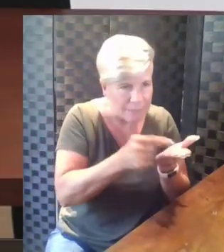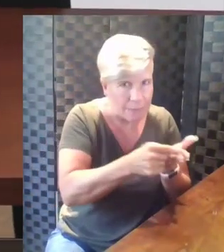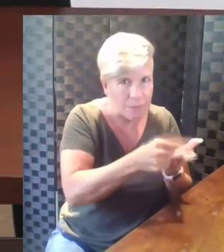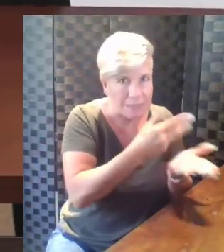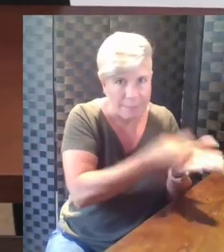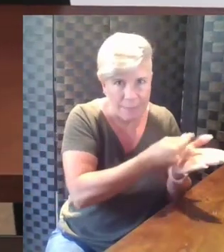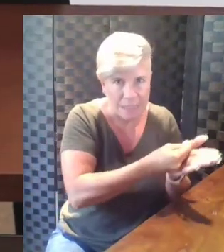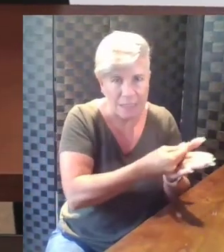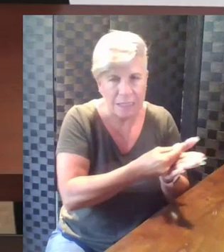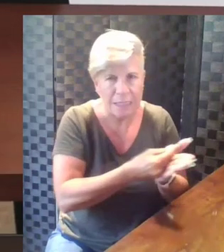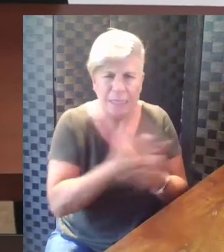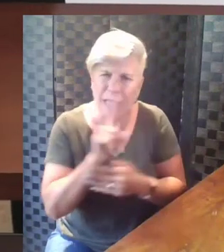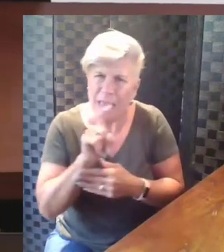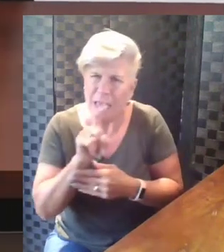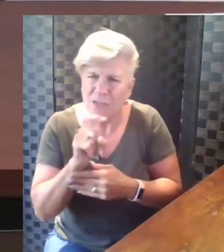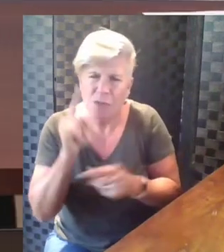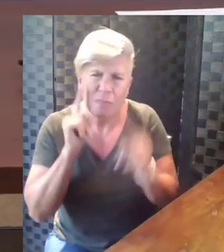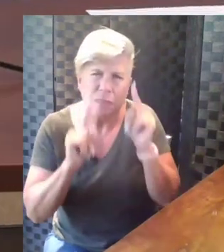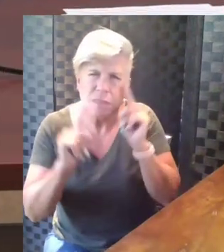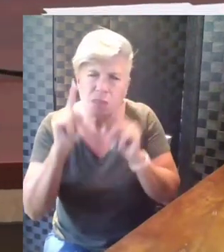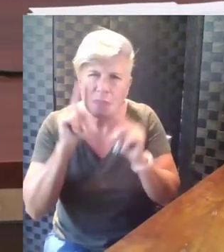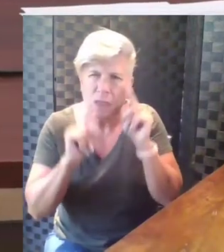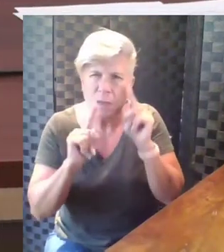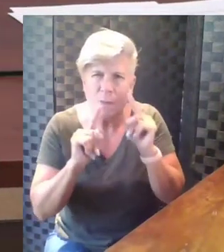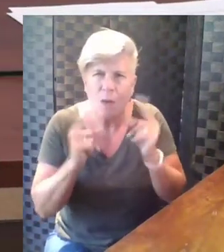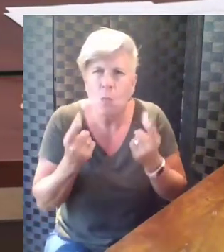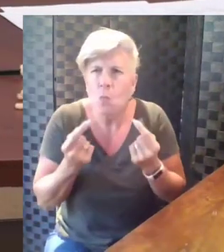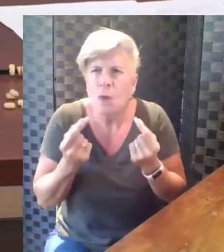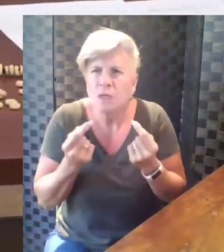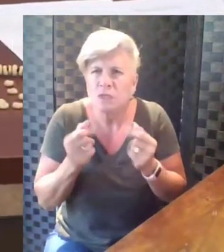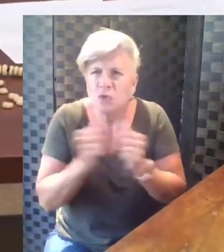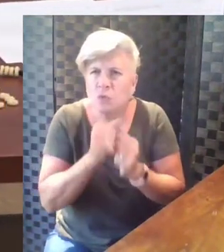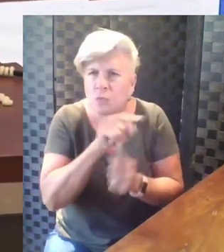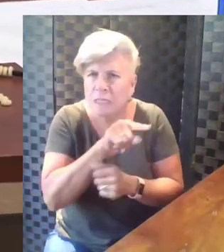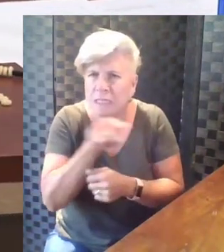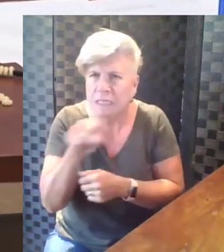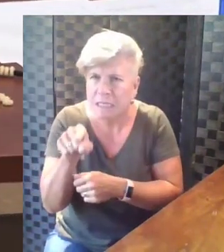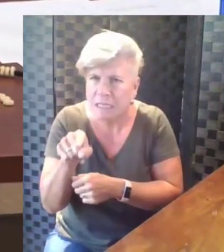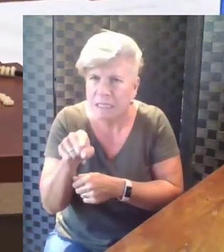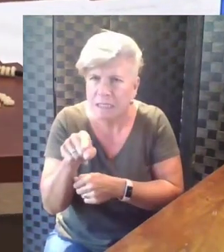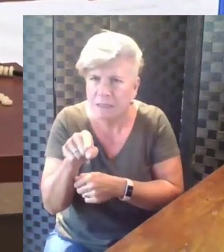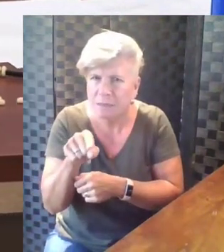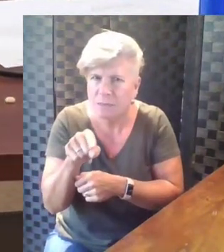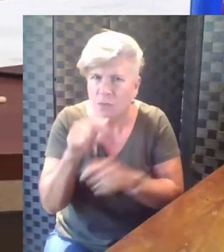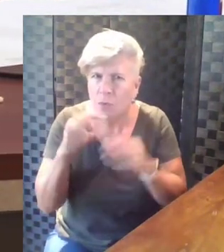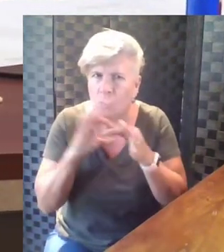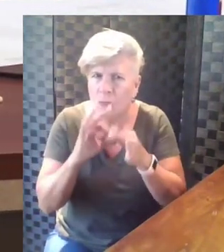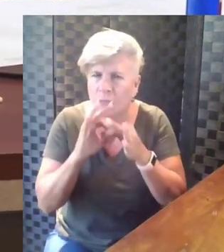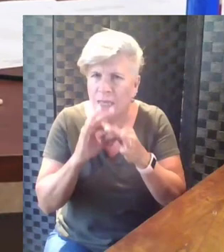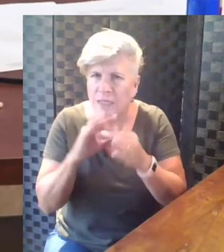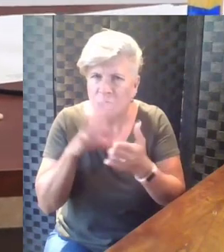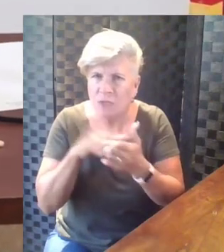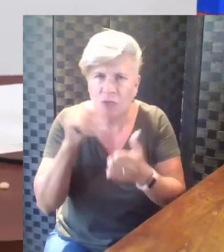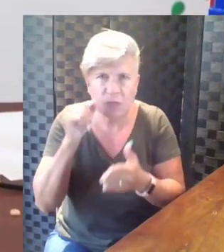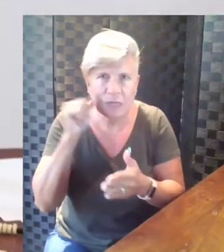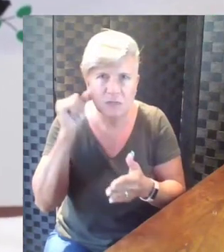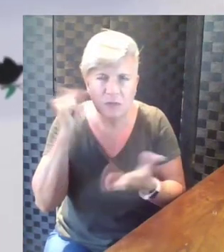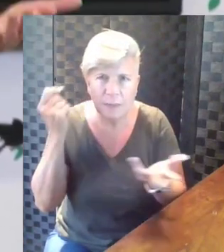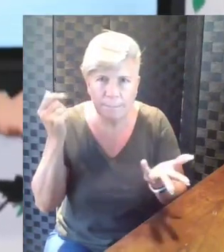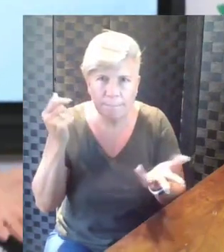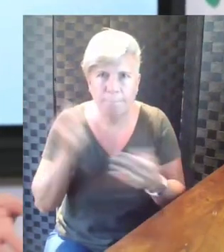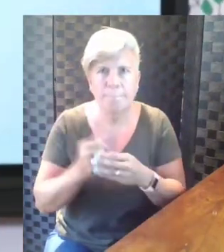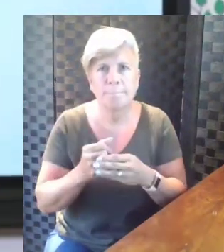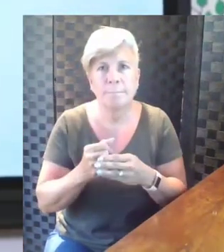and some money. And I asked you to be thinking about what we could be doing with these as they related to what we learned yesterday.